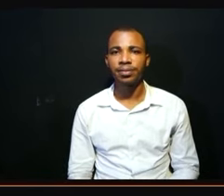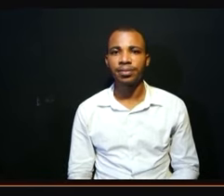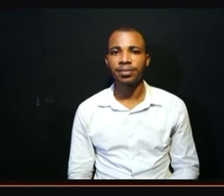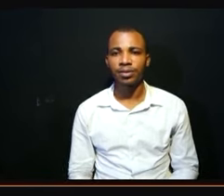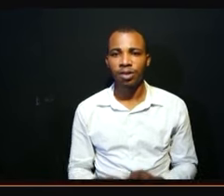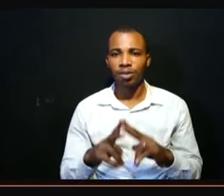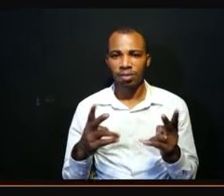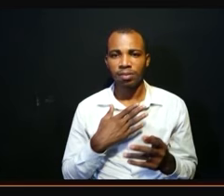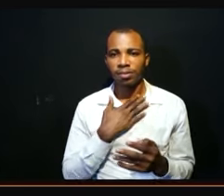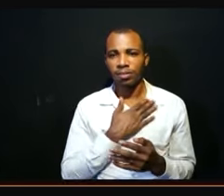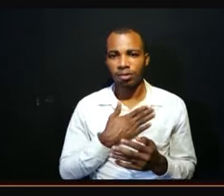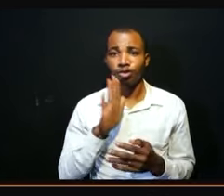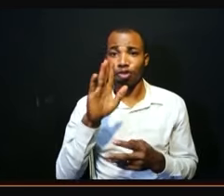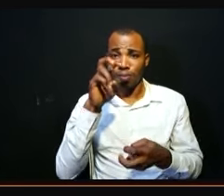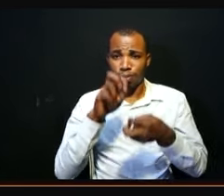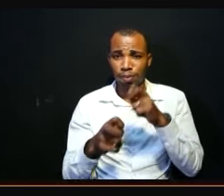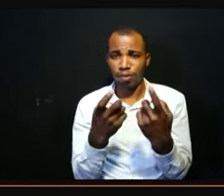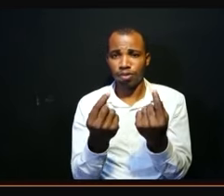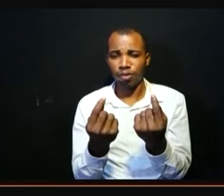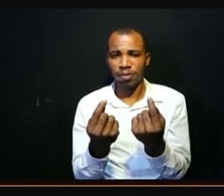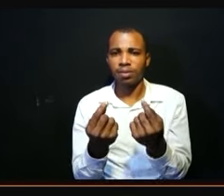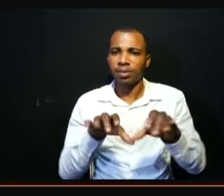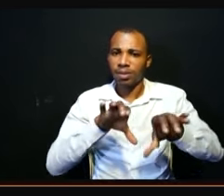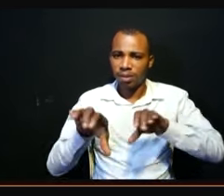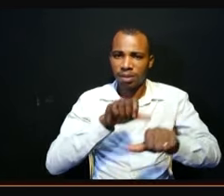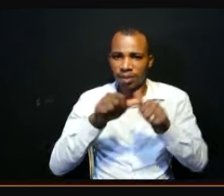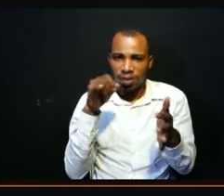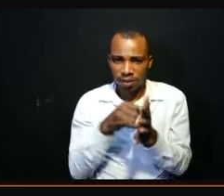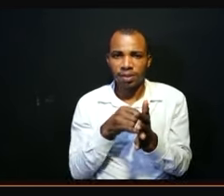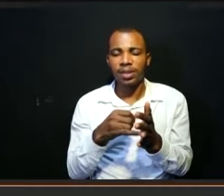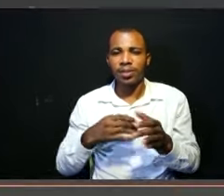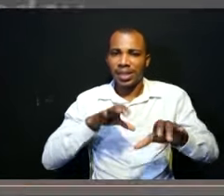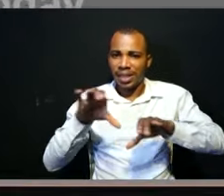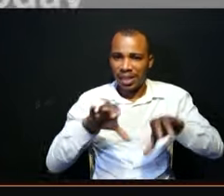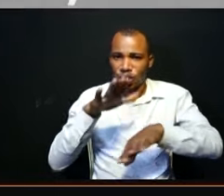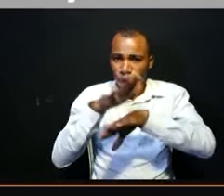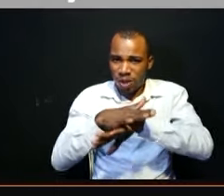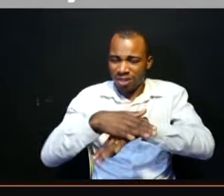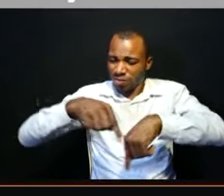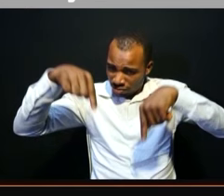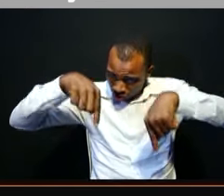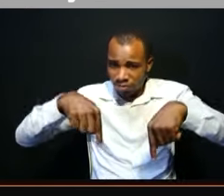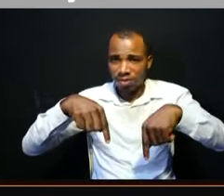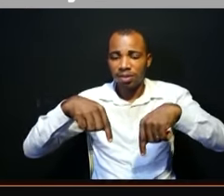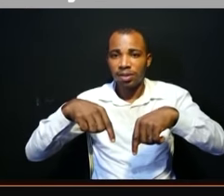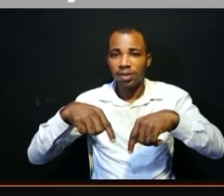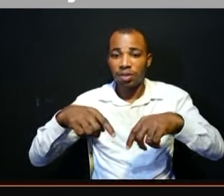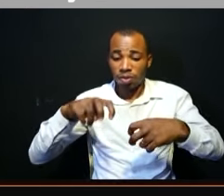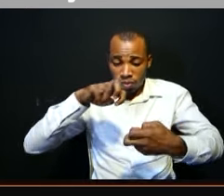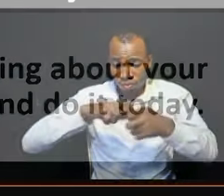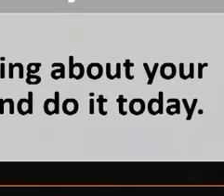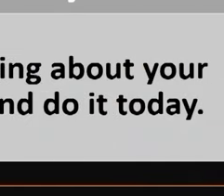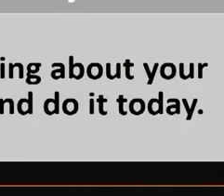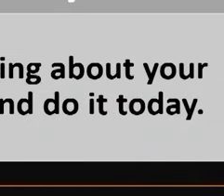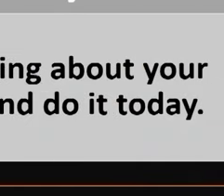So do something about your situation. And do it today. Concentrate on today's